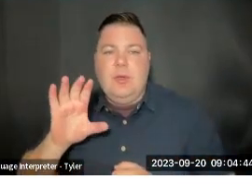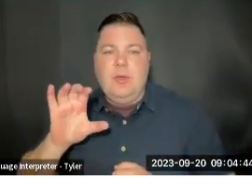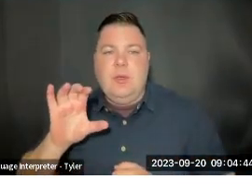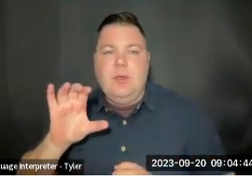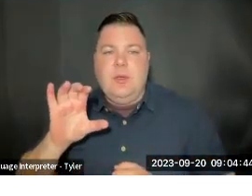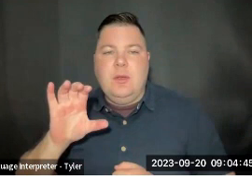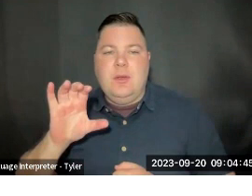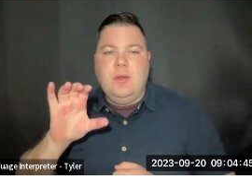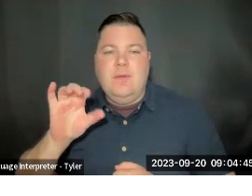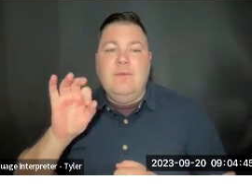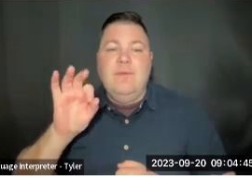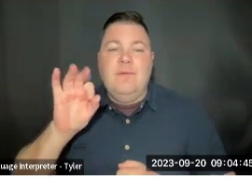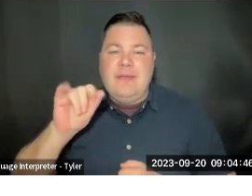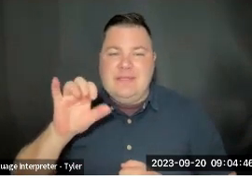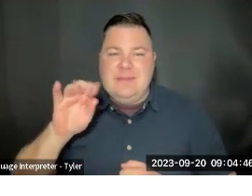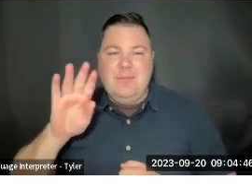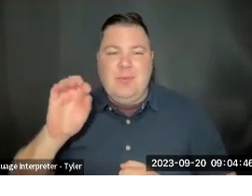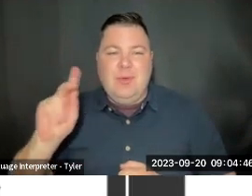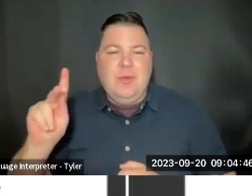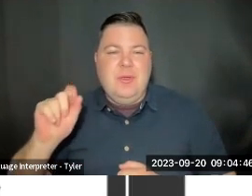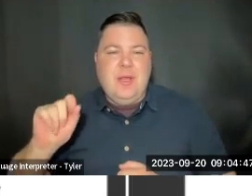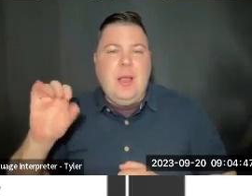facebook.com/groups/ACACSTL.